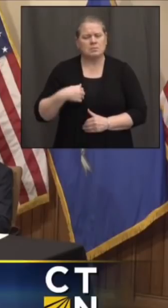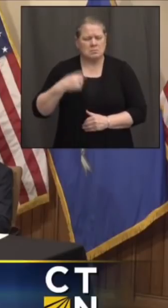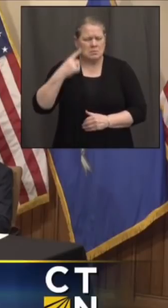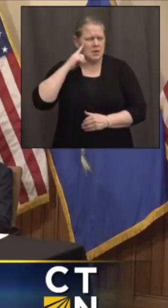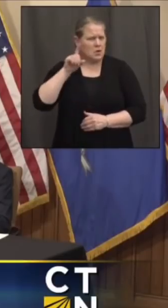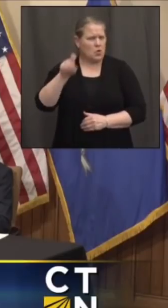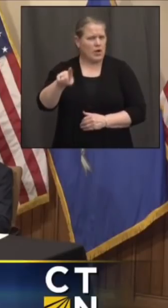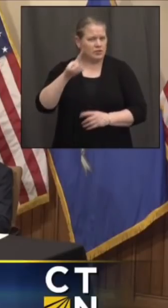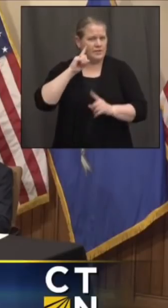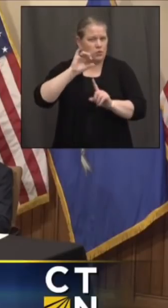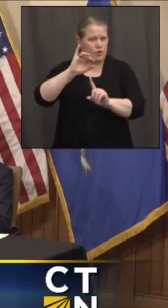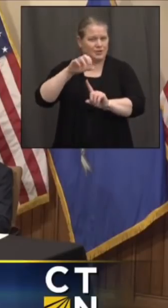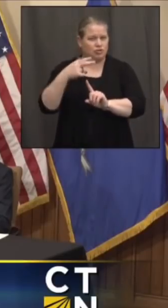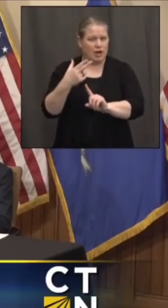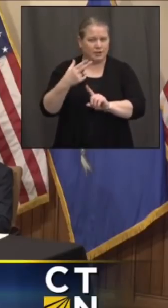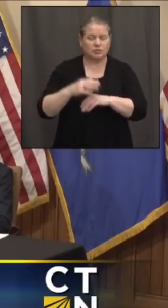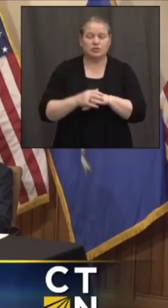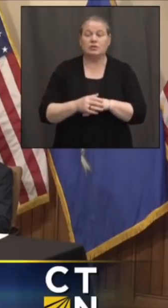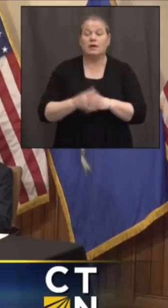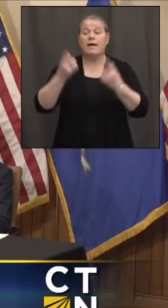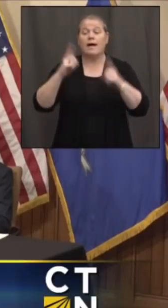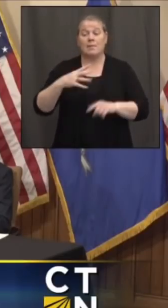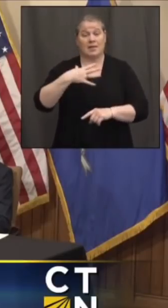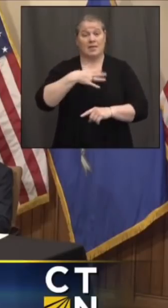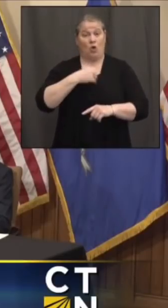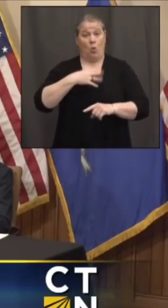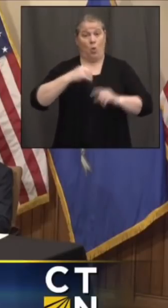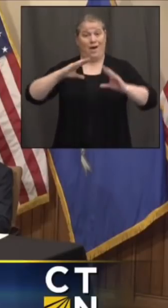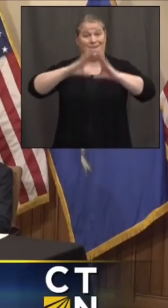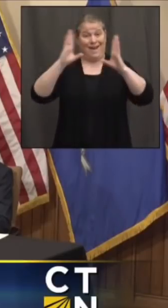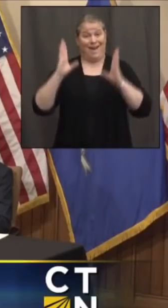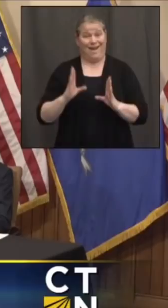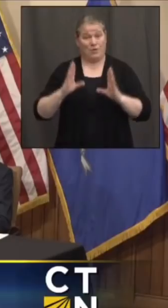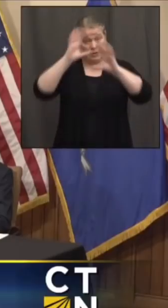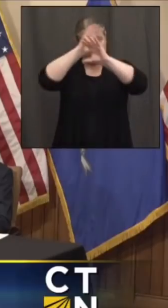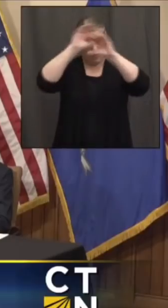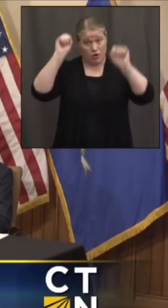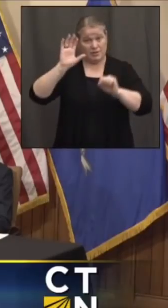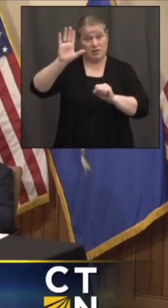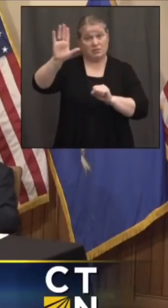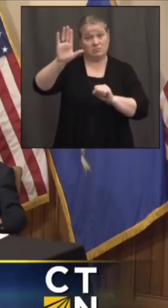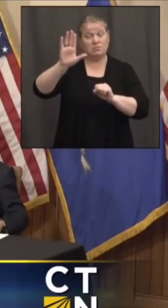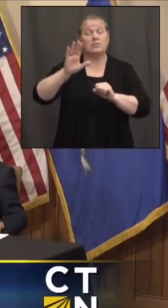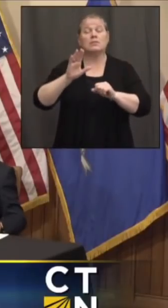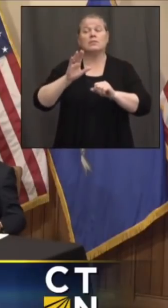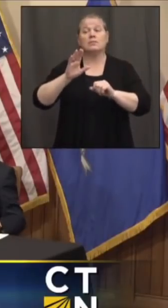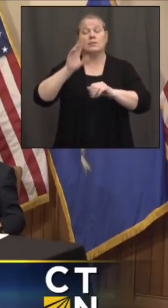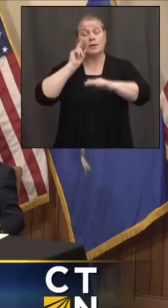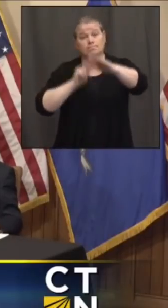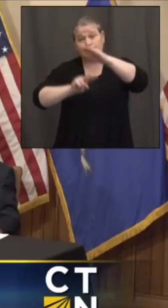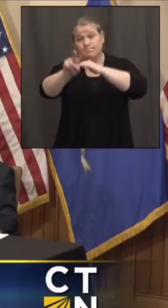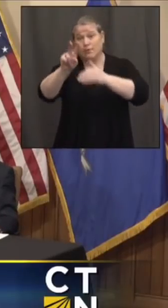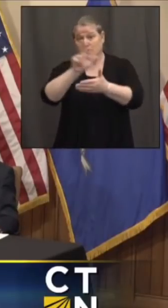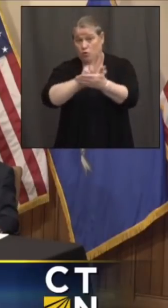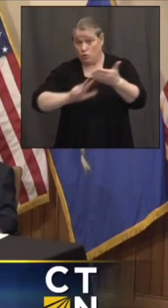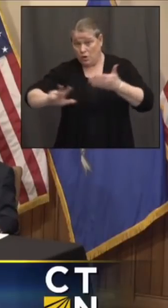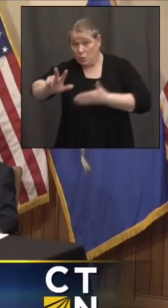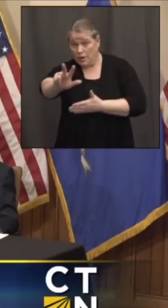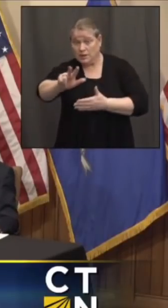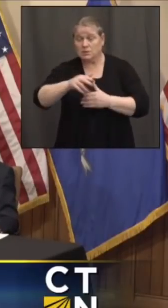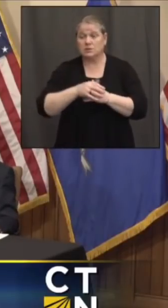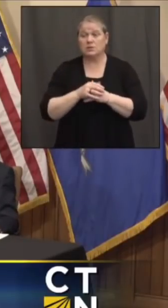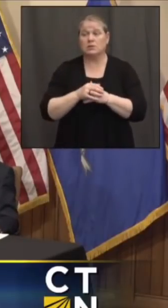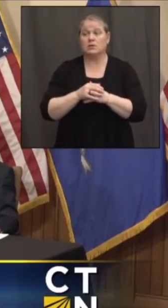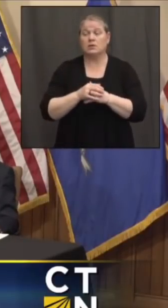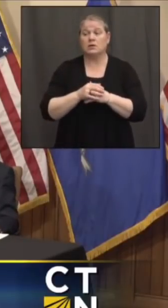the 3-week forecast from the White House could be the solution to the overbookings that we saw this week. But do we know when those forecasts